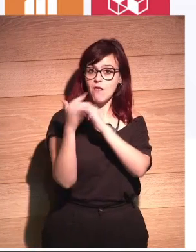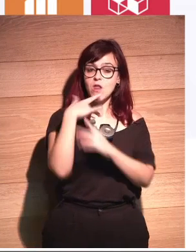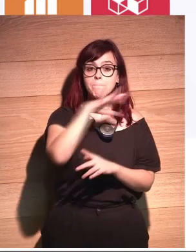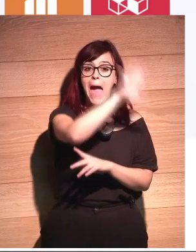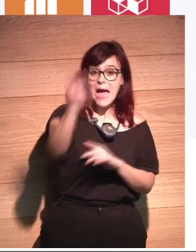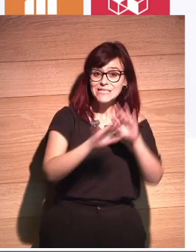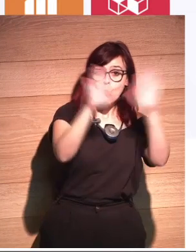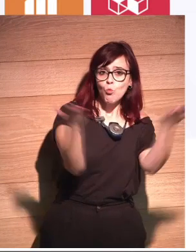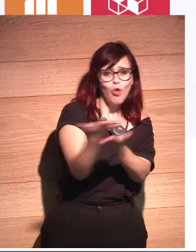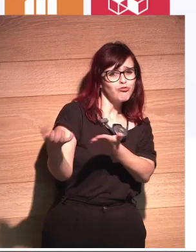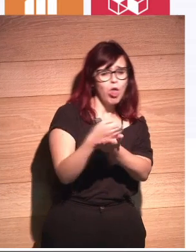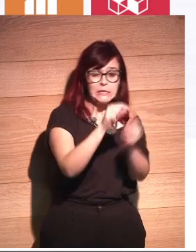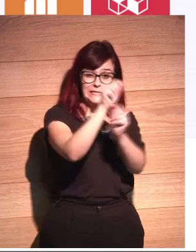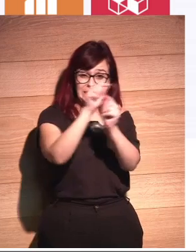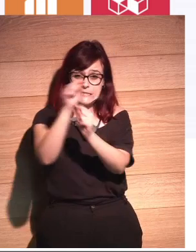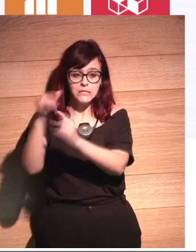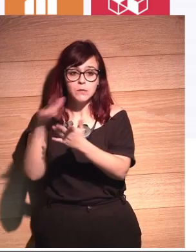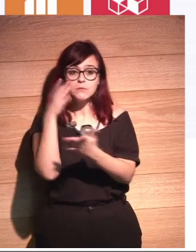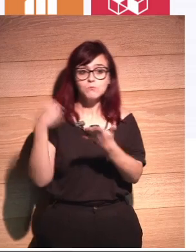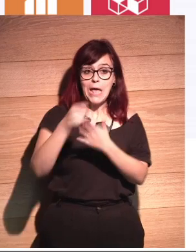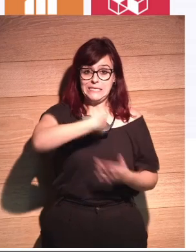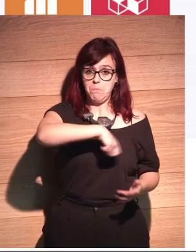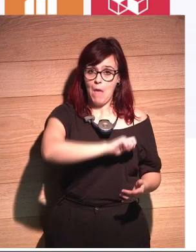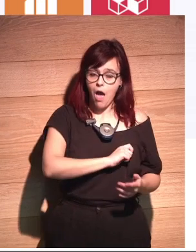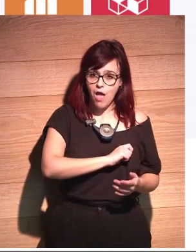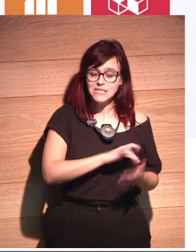fulfillment for each one of the